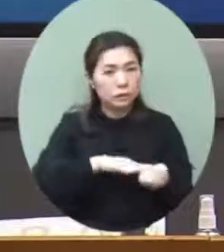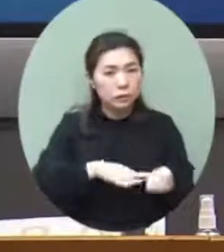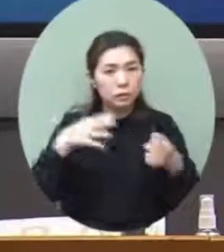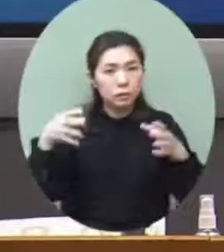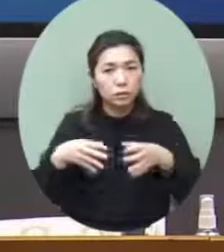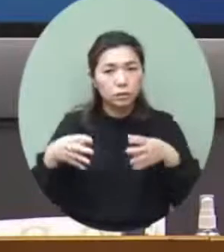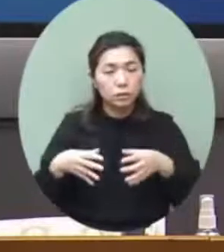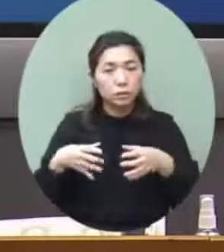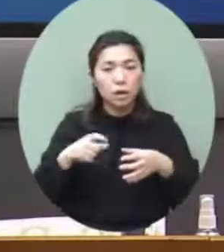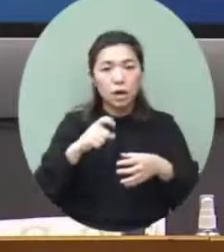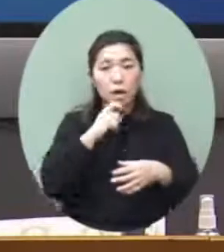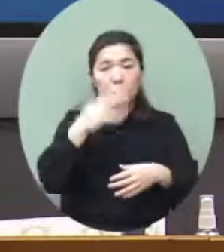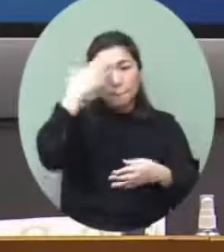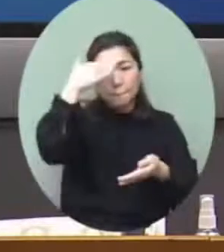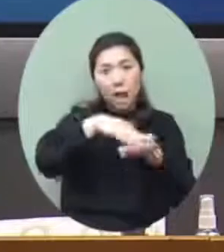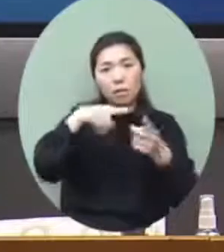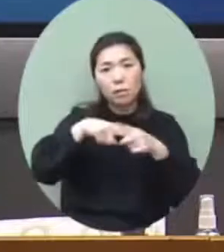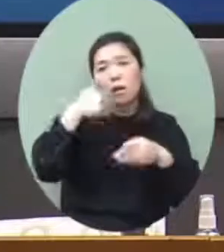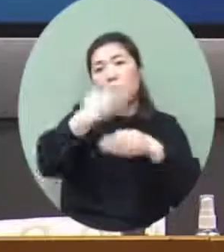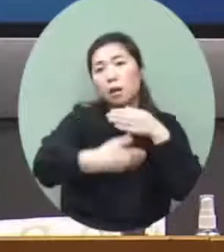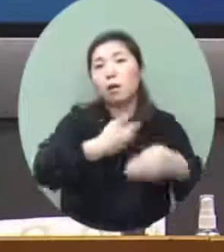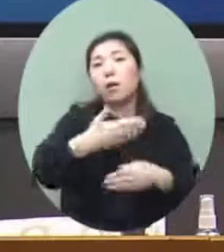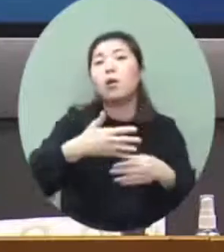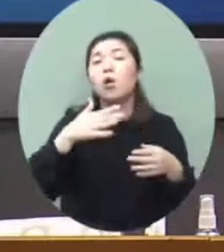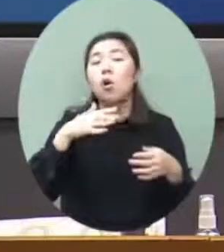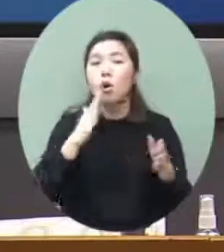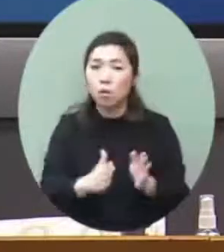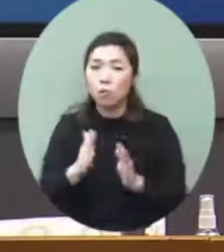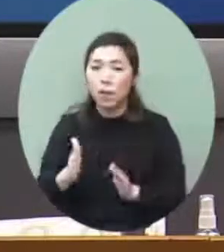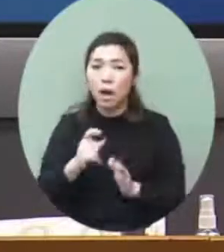work with them in different ways,